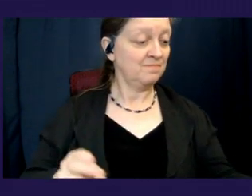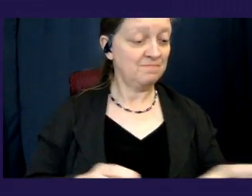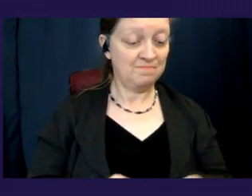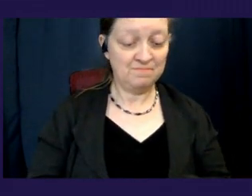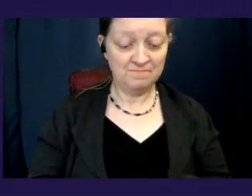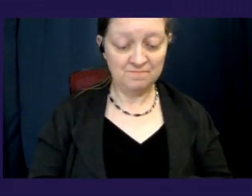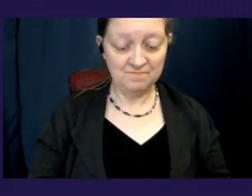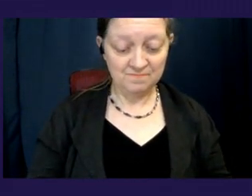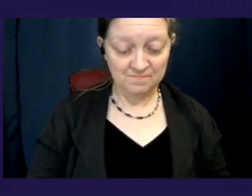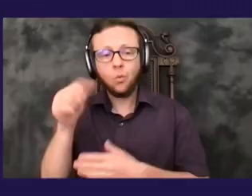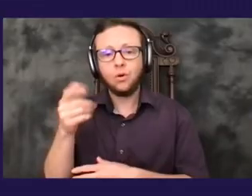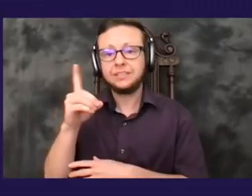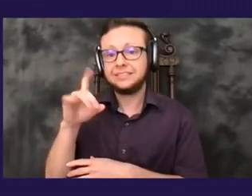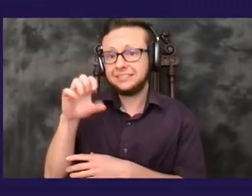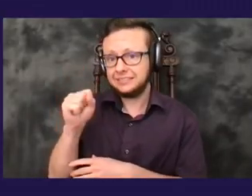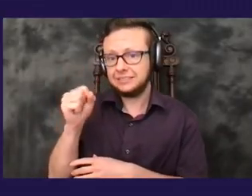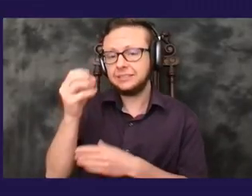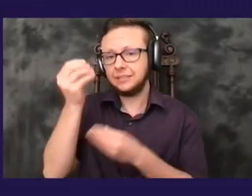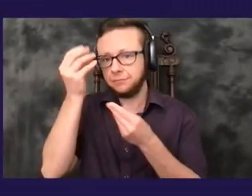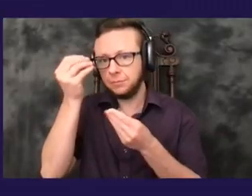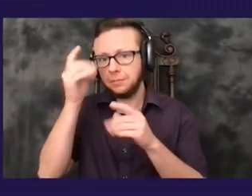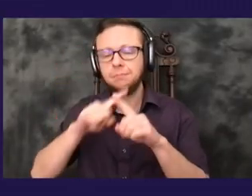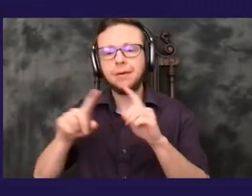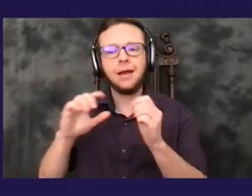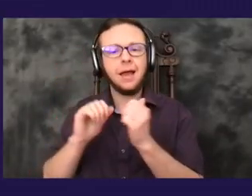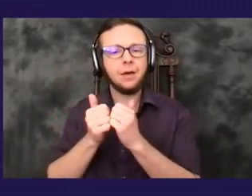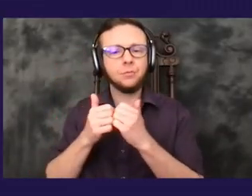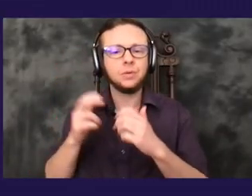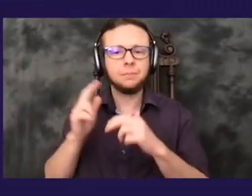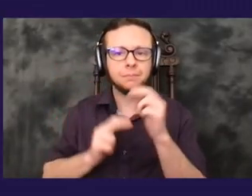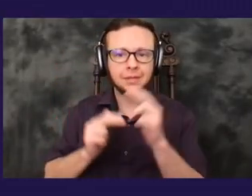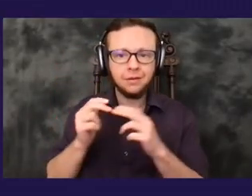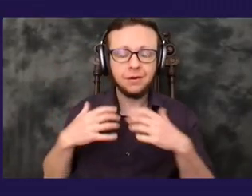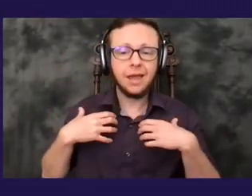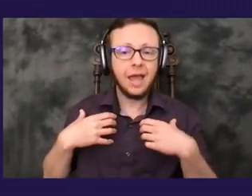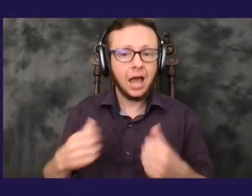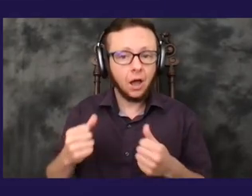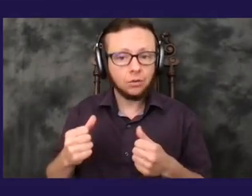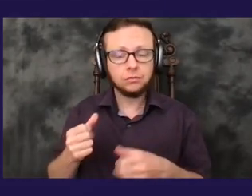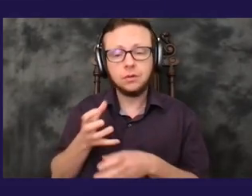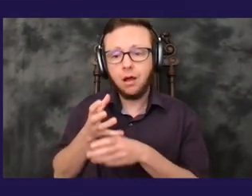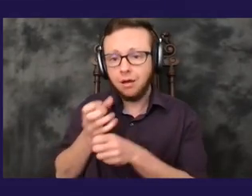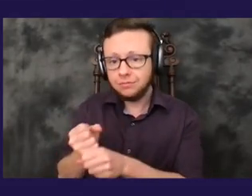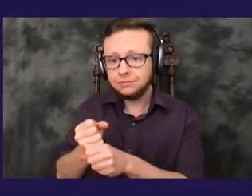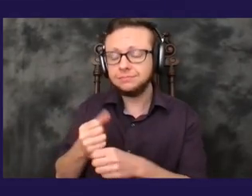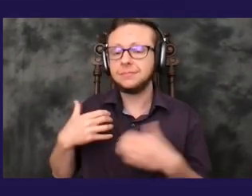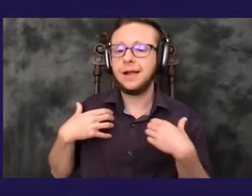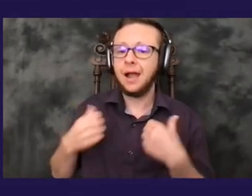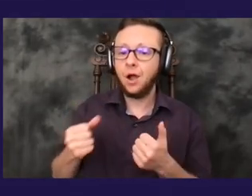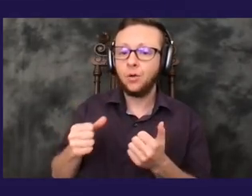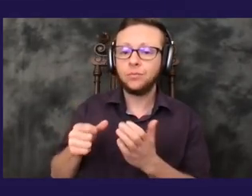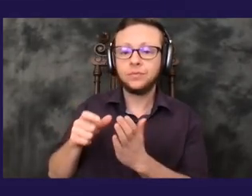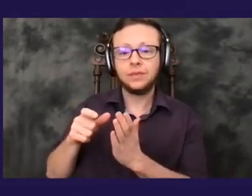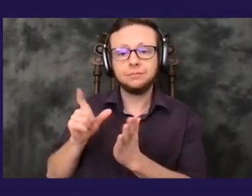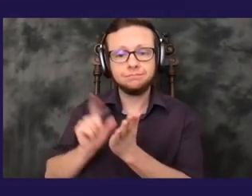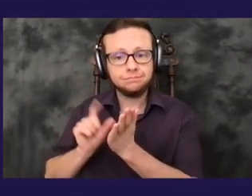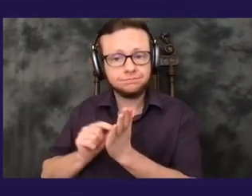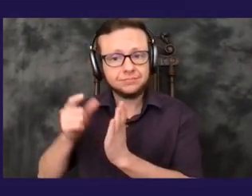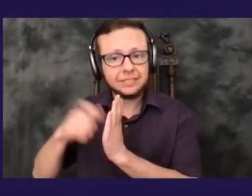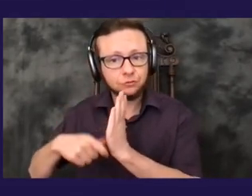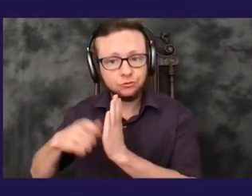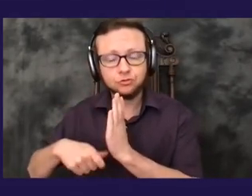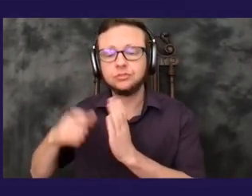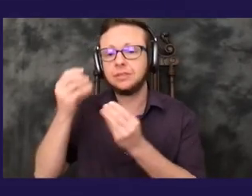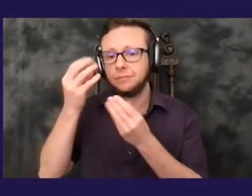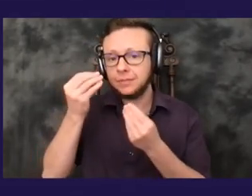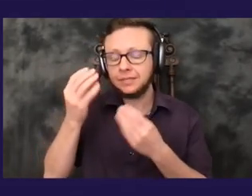vaccine competency? How do we build health competency? How do we build health literature and information? I had been known during the pandemic to